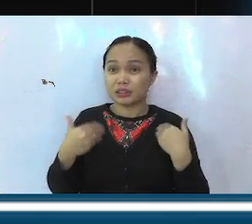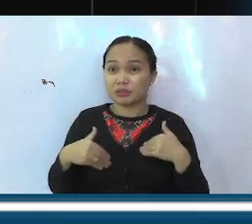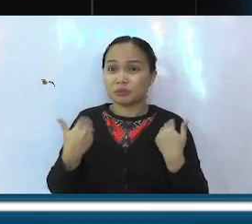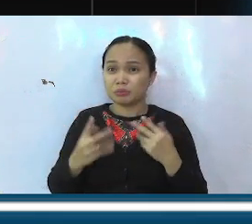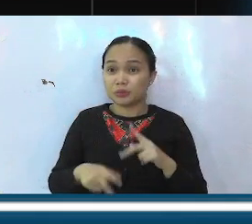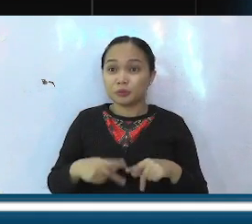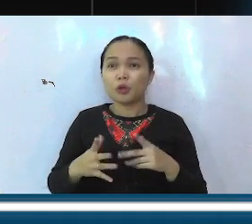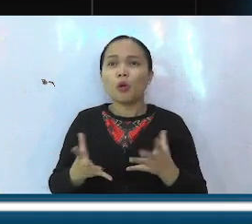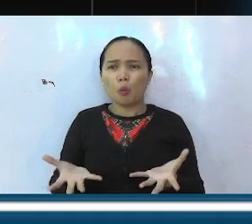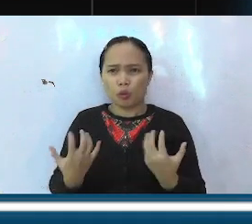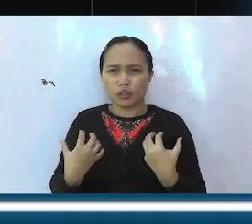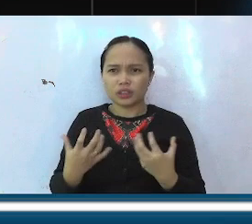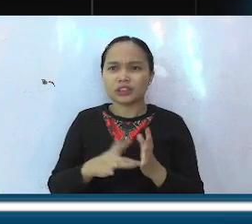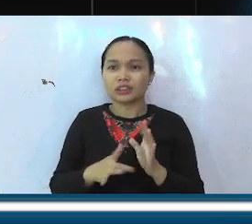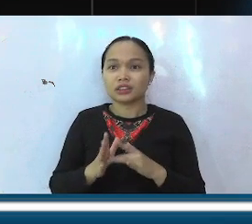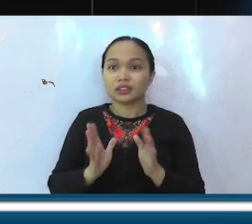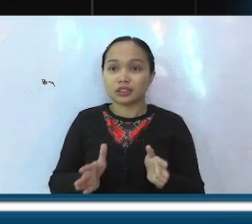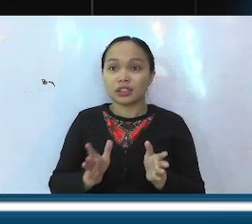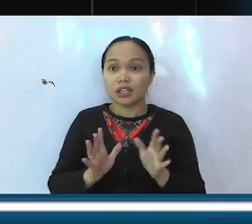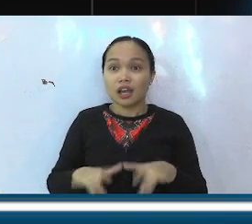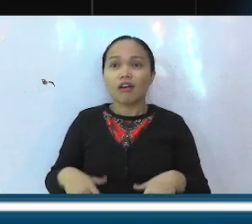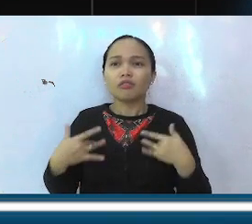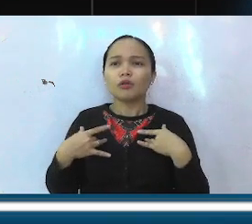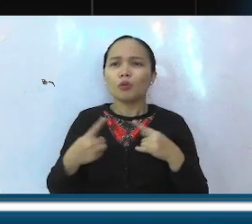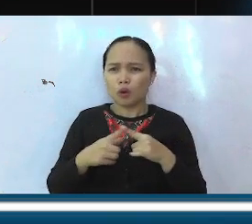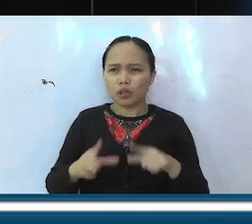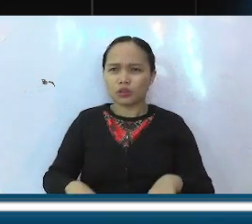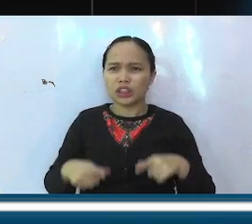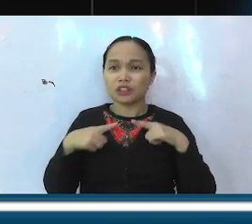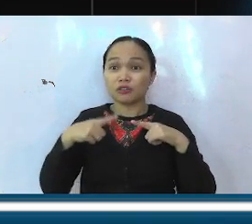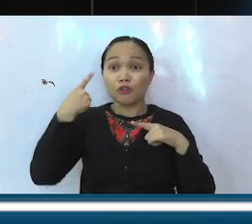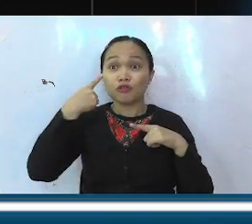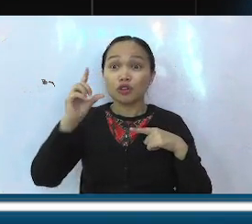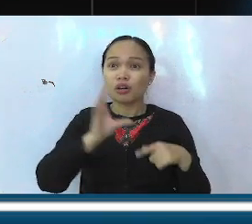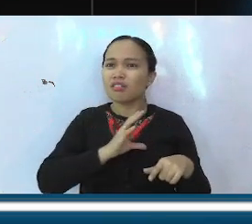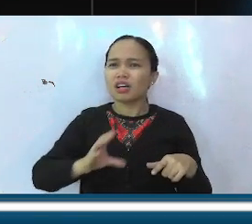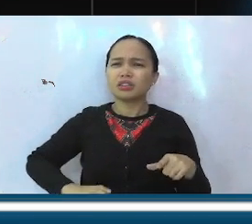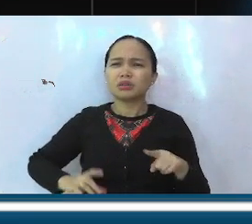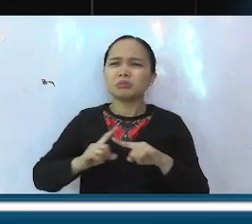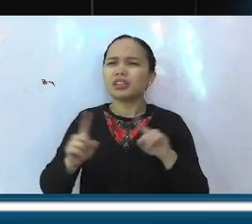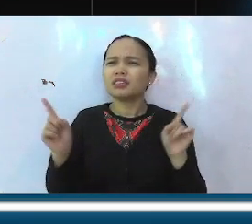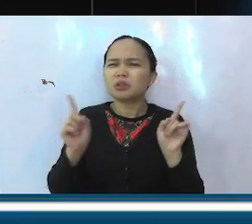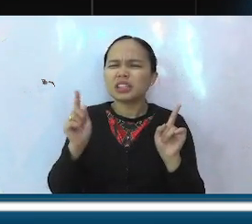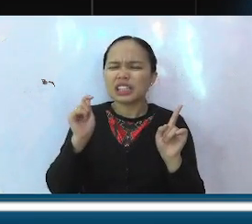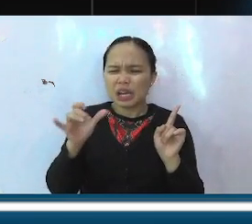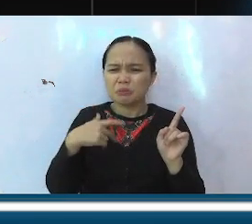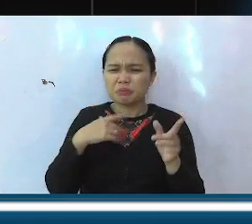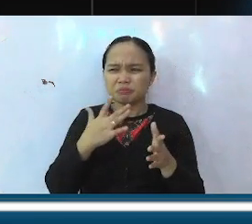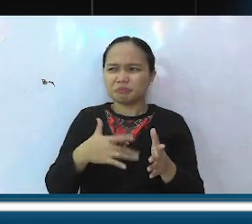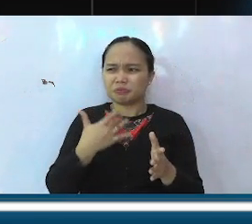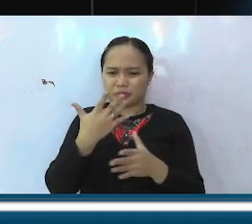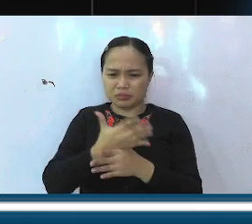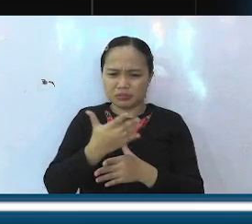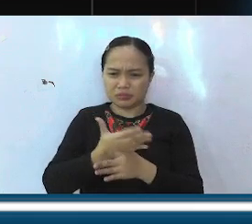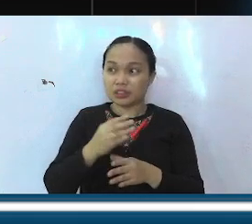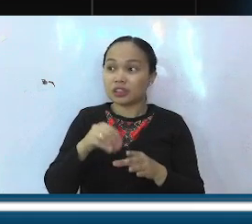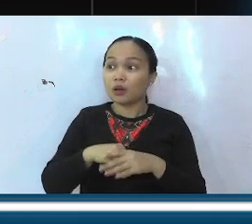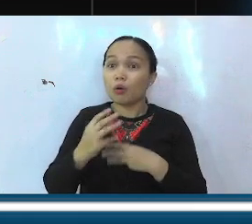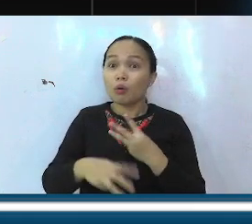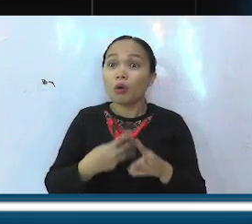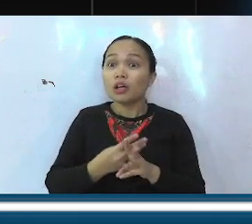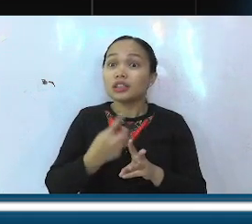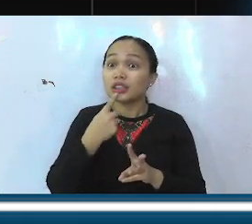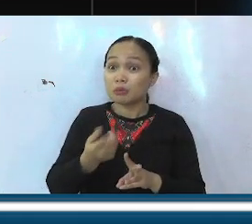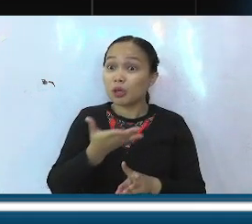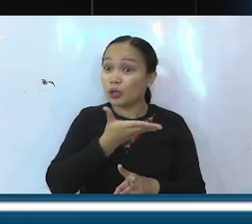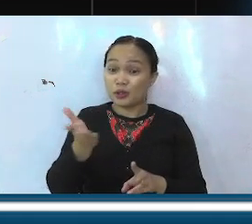Christian life. They want to live for Christ. But still, they're getting sidetracked by the world. No. I like what you said a while ago. You cannot look on